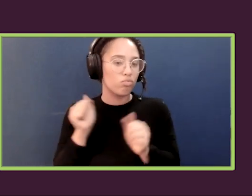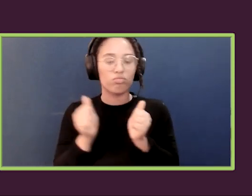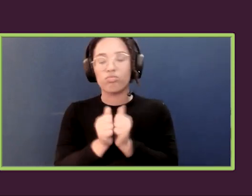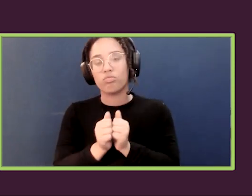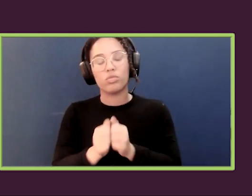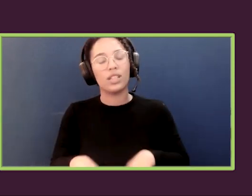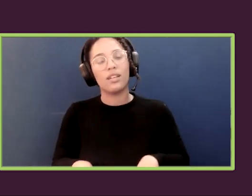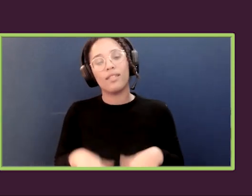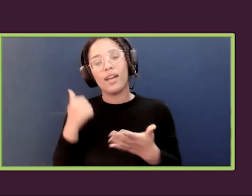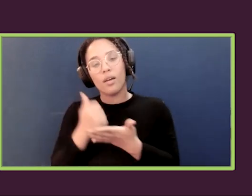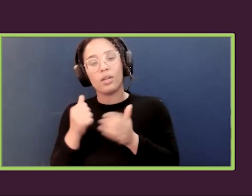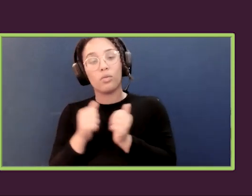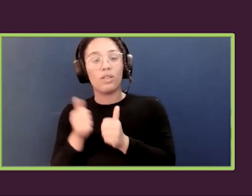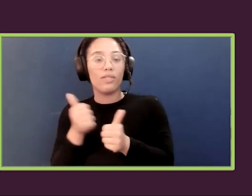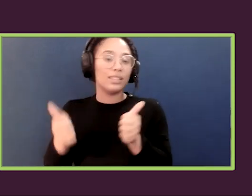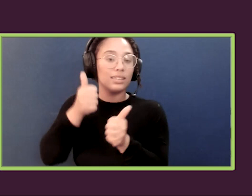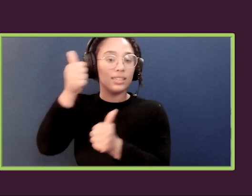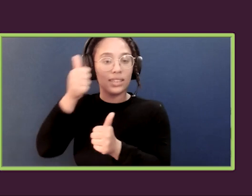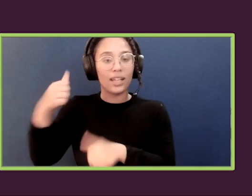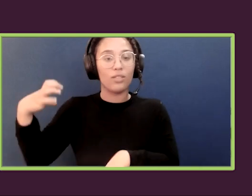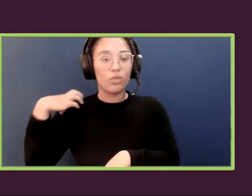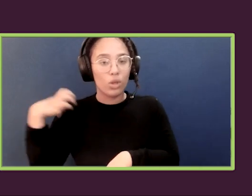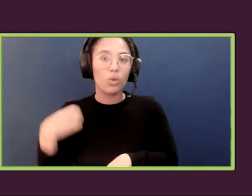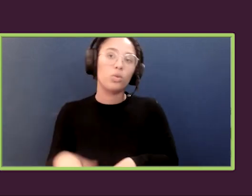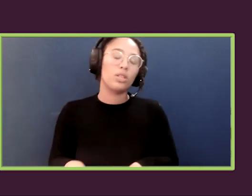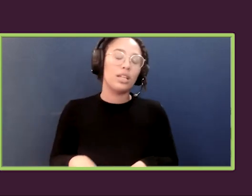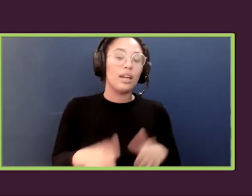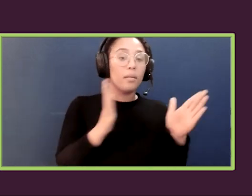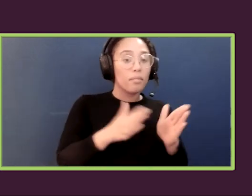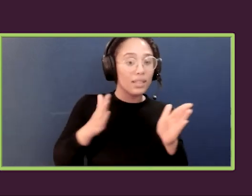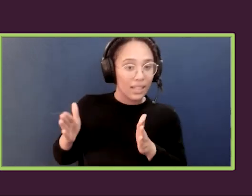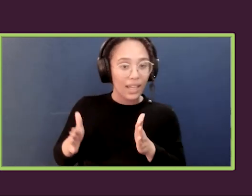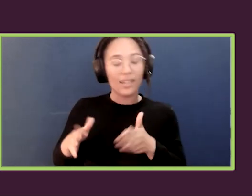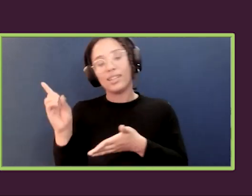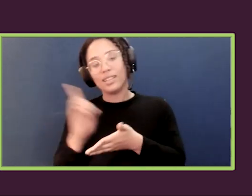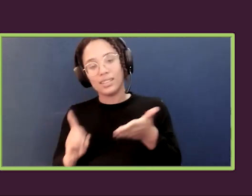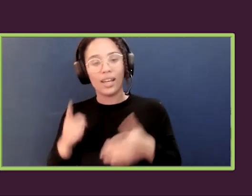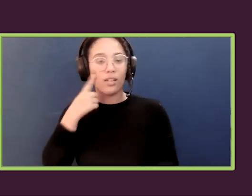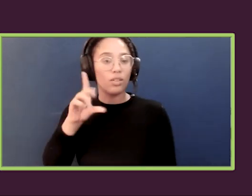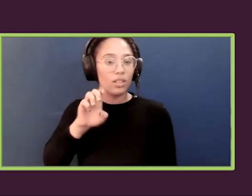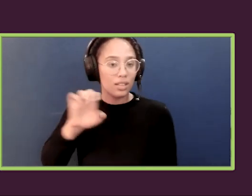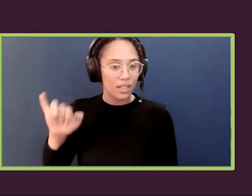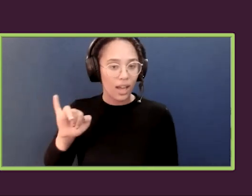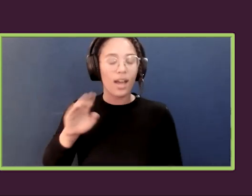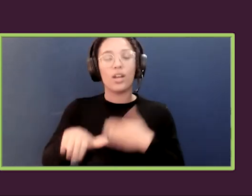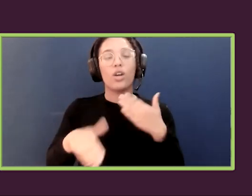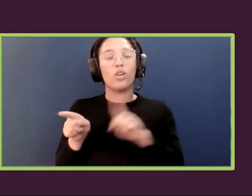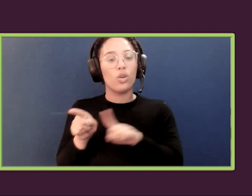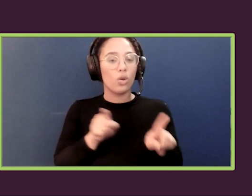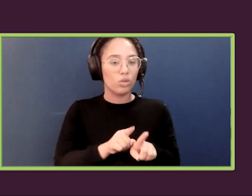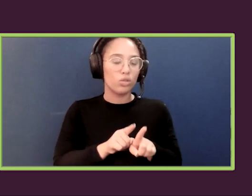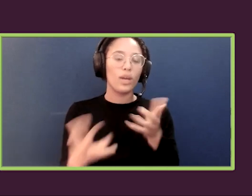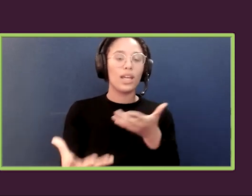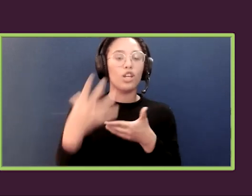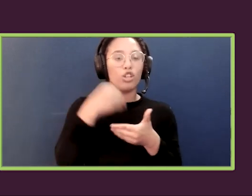DEI implementation, strategic planning and design, all the inclusive building systems fun. If you